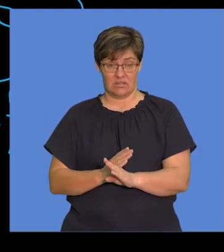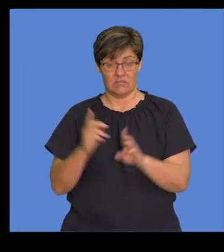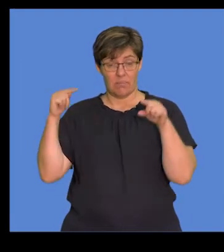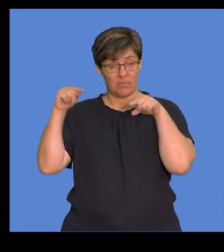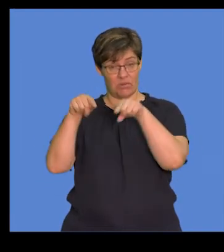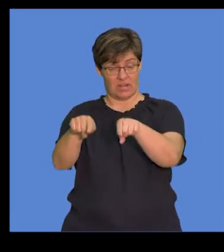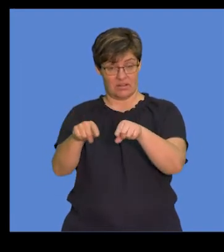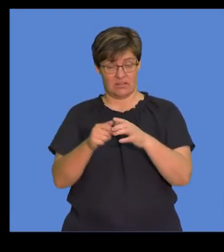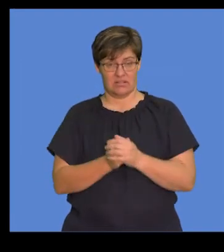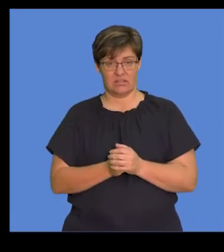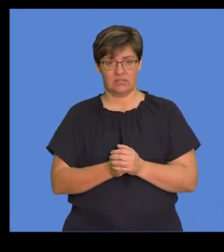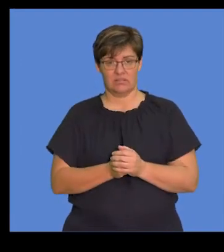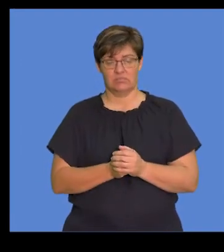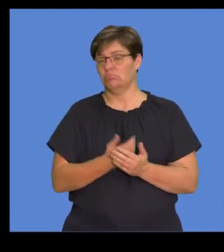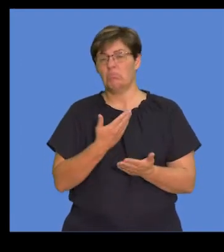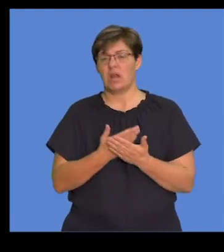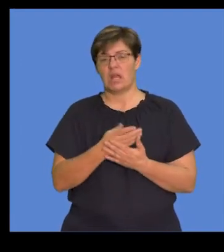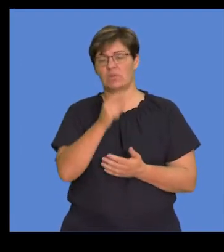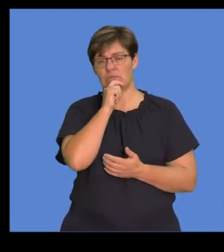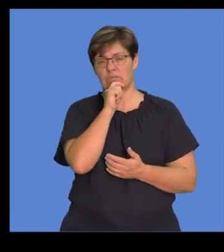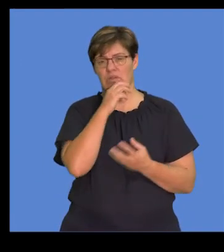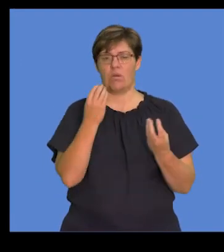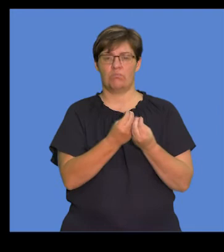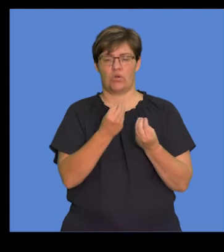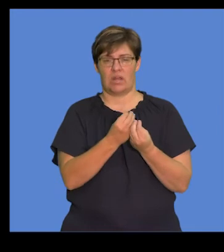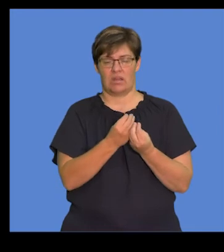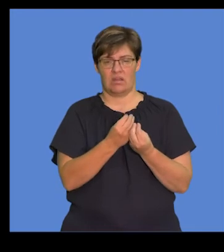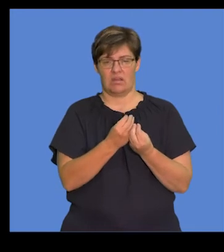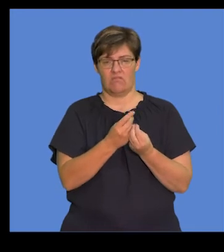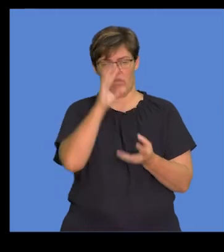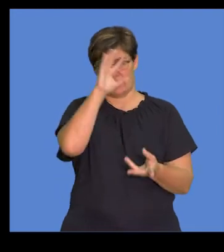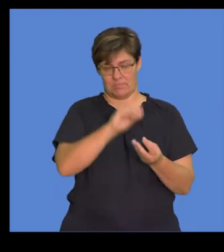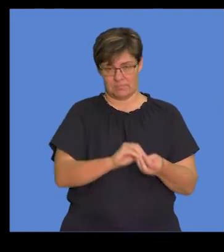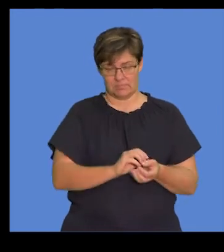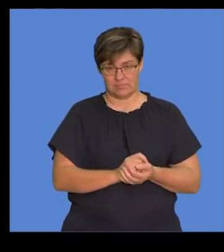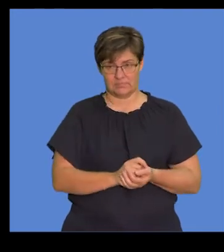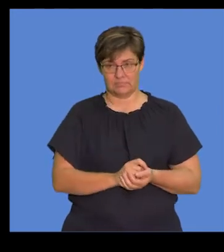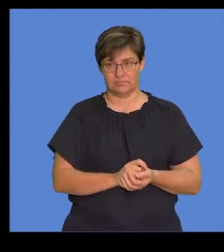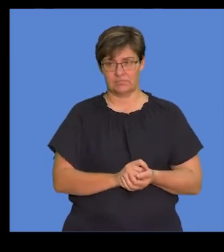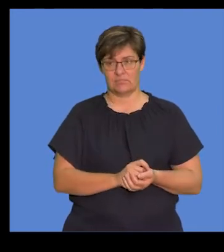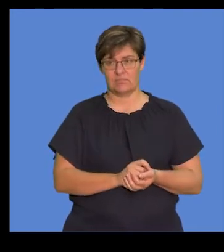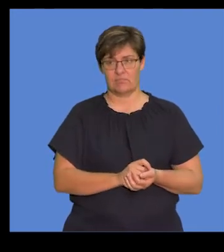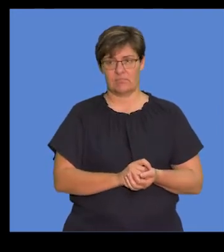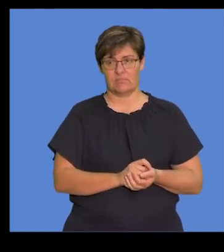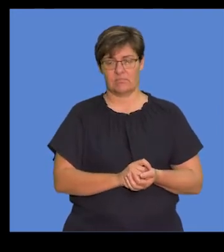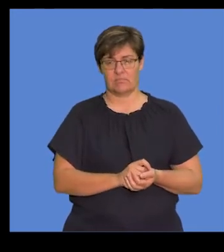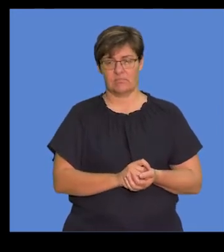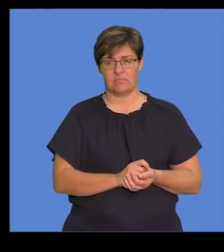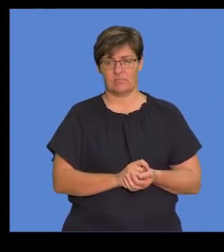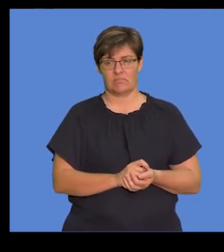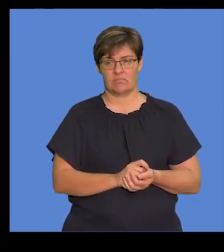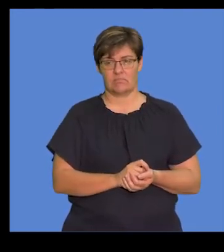in parallel, we can use even the product over sum, okay? So R